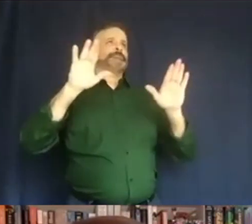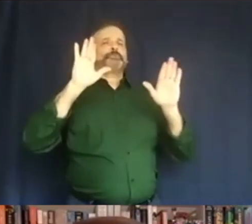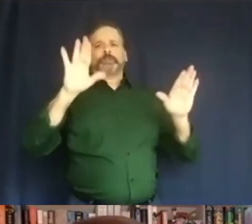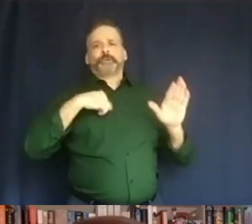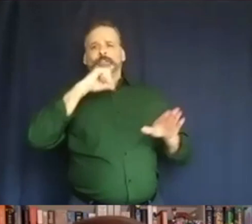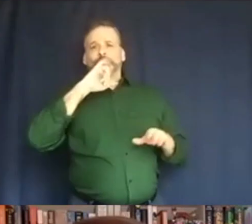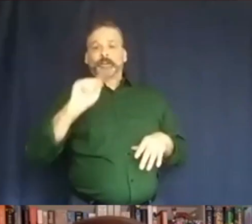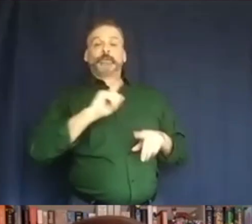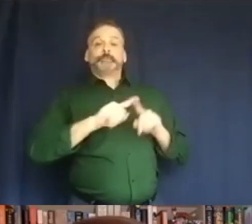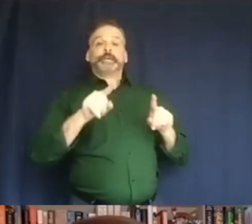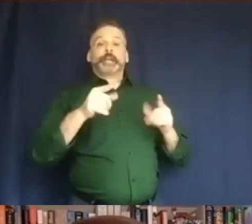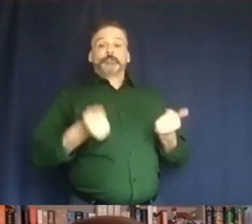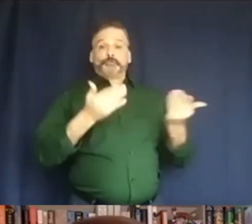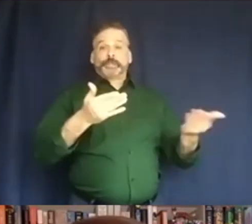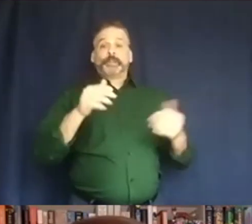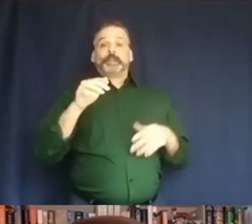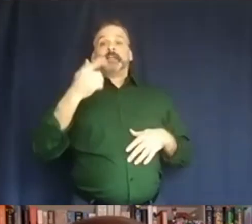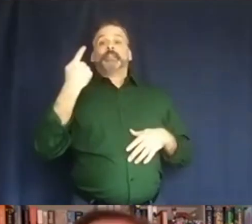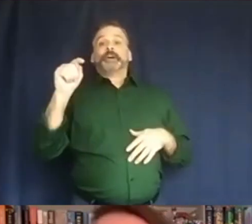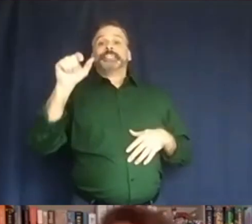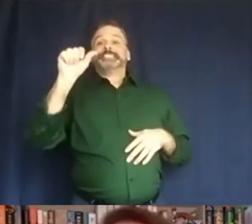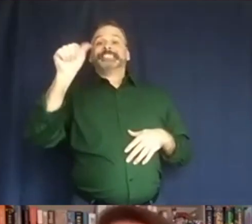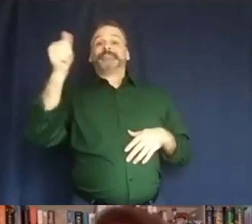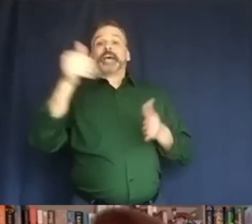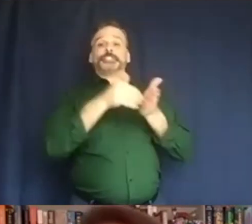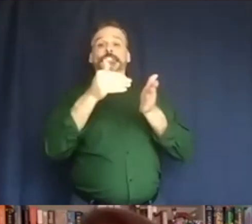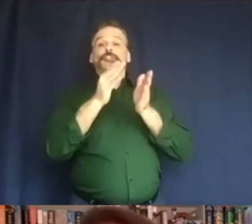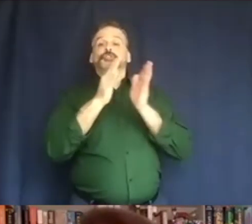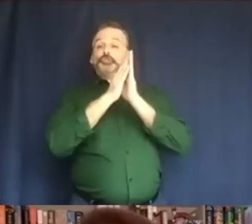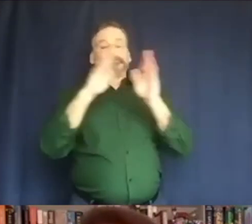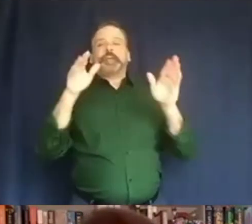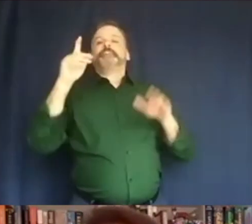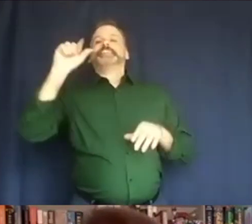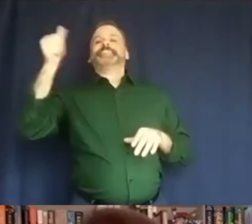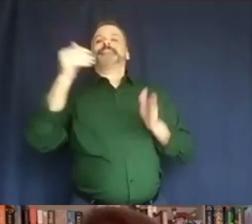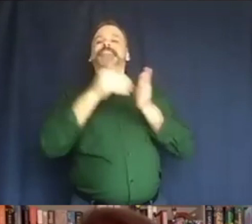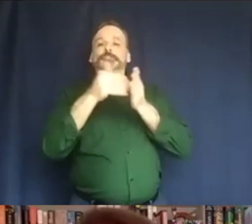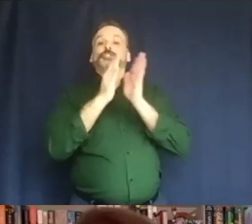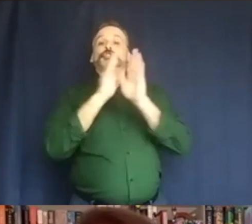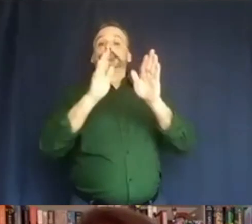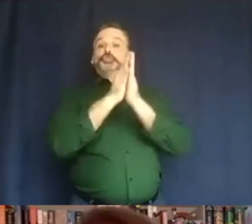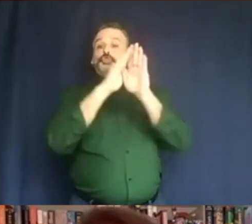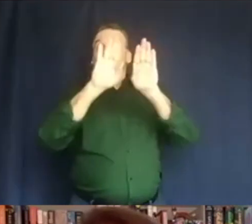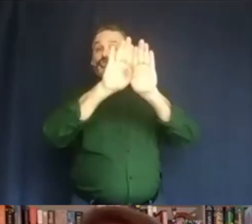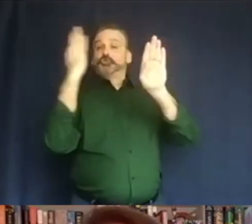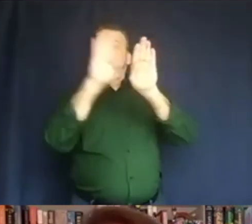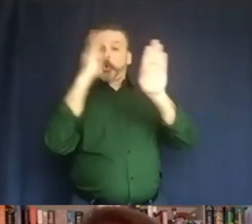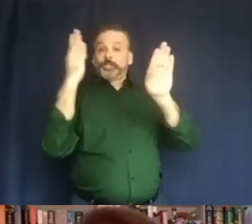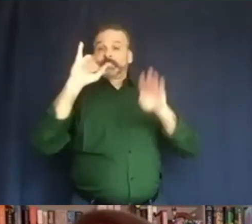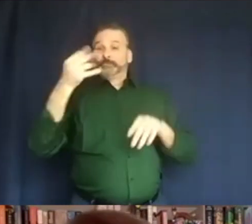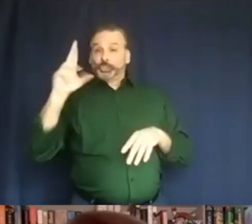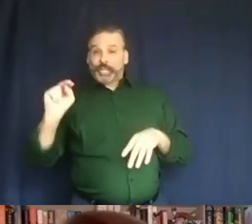I would recommend The 10,000 Doors of January by Alex Harrow. Just fascinating, wonderfully, beautifully written